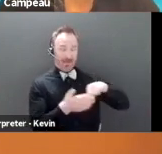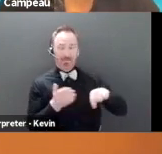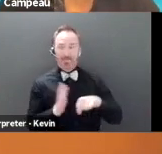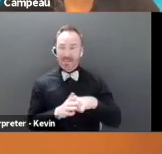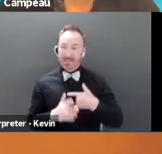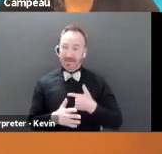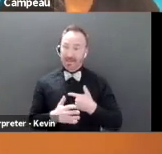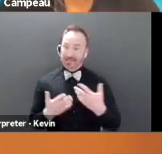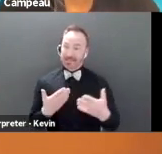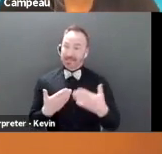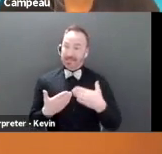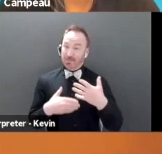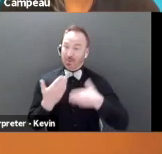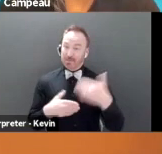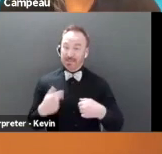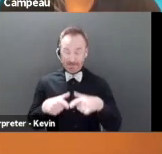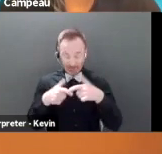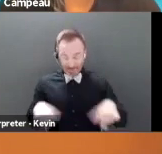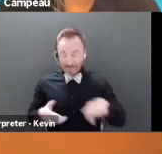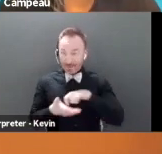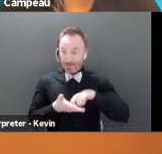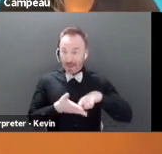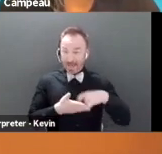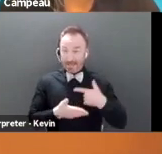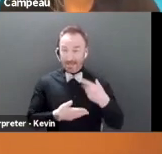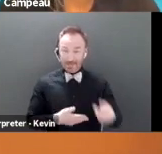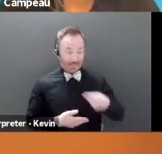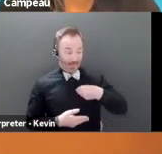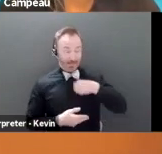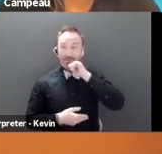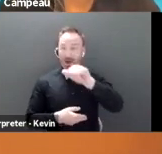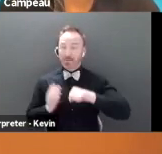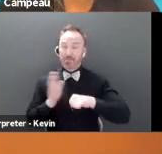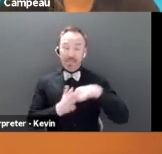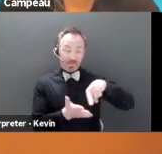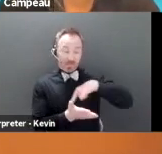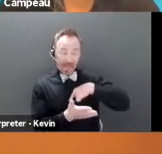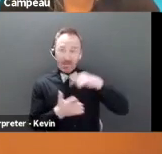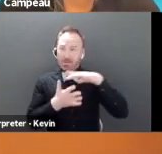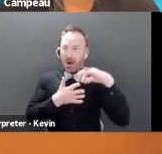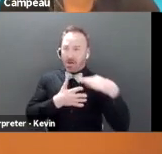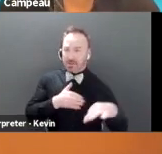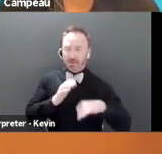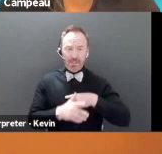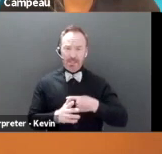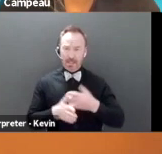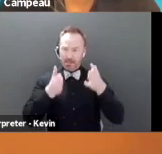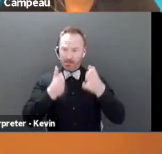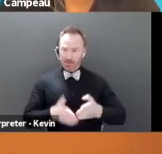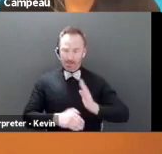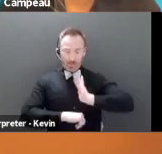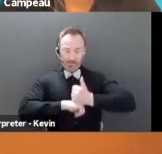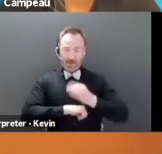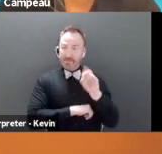So, knowing when the right time to begin paying yourself and what options are available to you as a founder is not always clear.